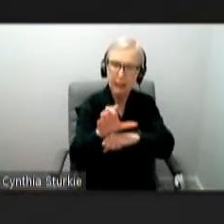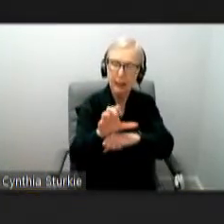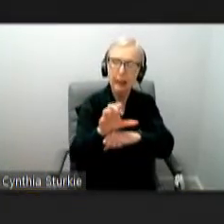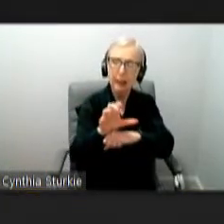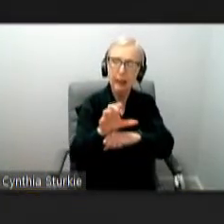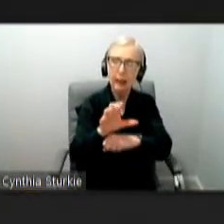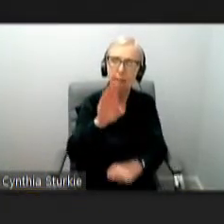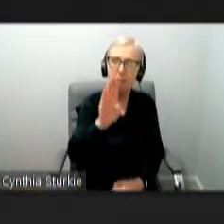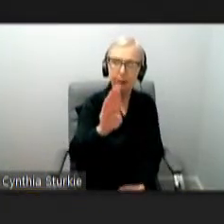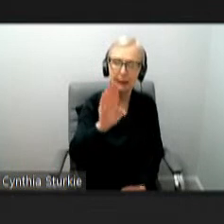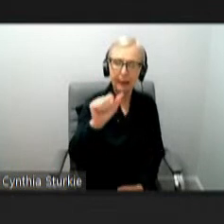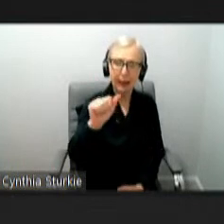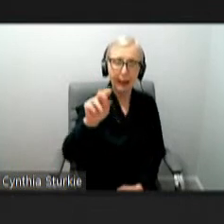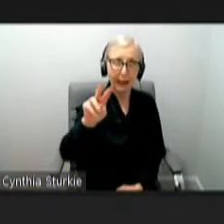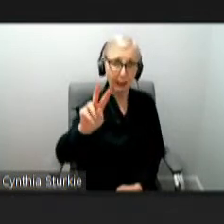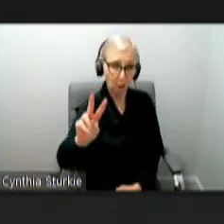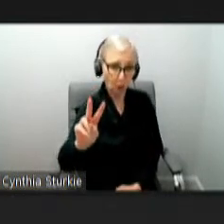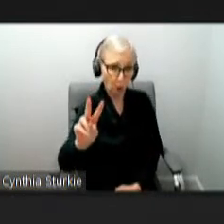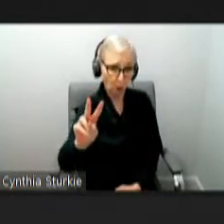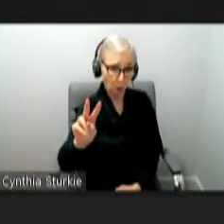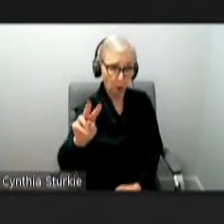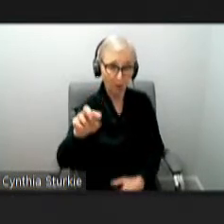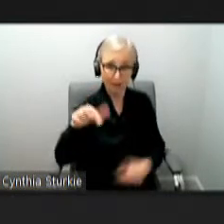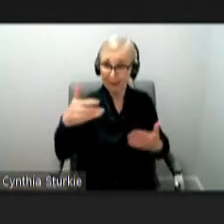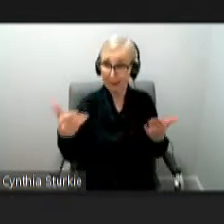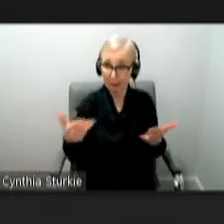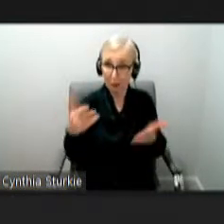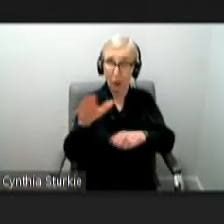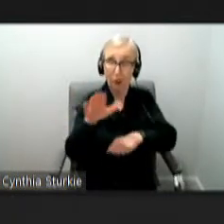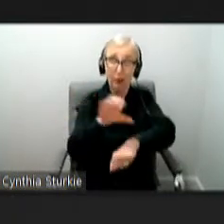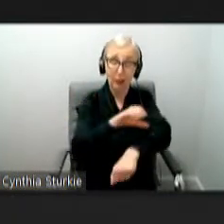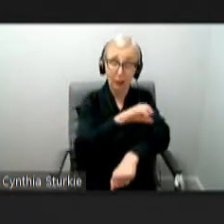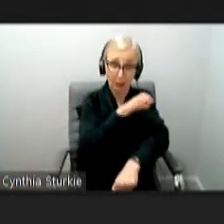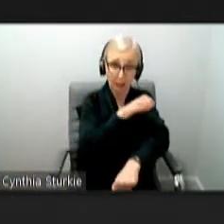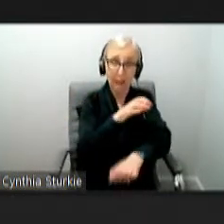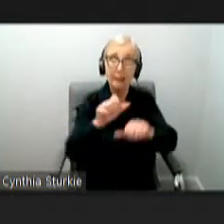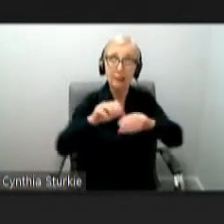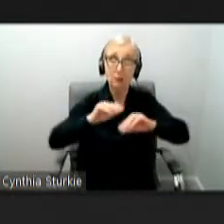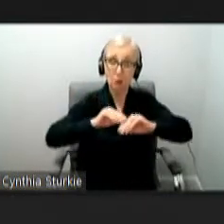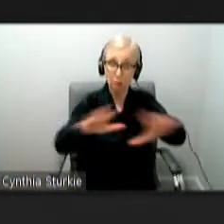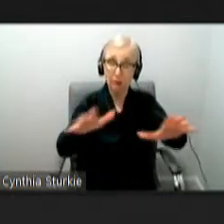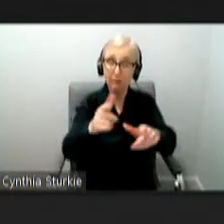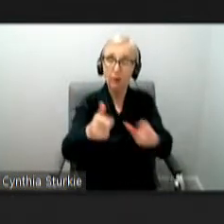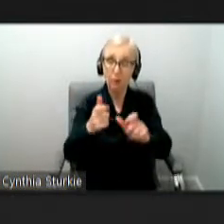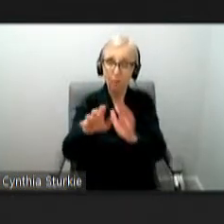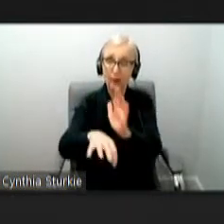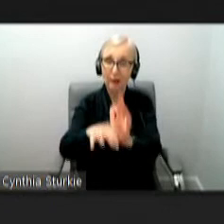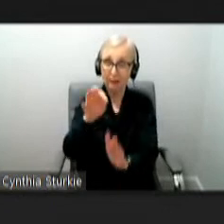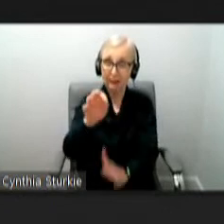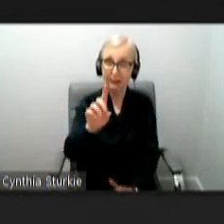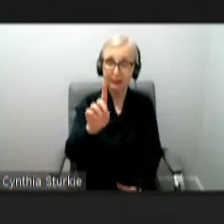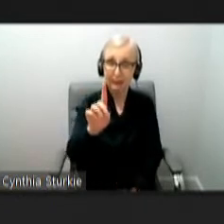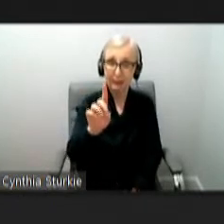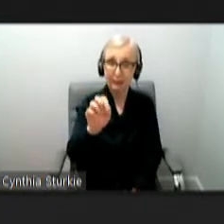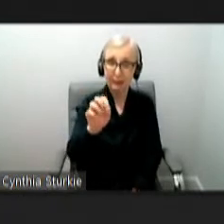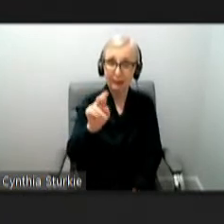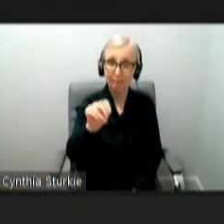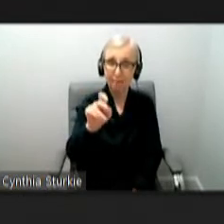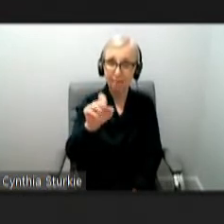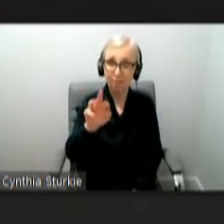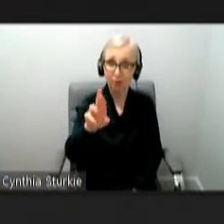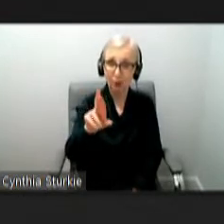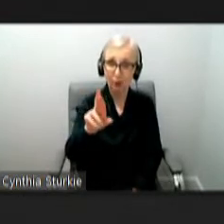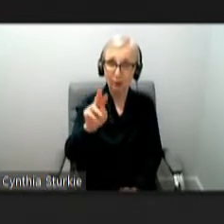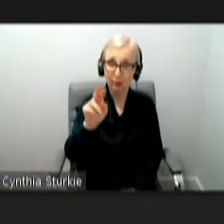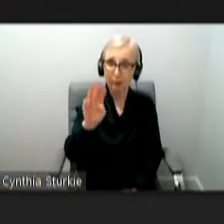Omicron BA2 subvariant in the state, and it can spread faster. You found it in the Denver metro area. I